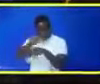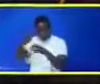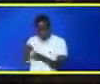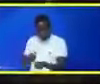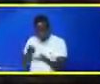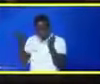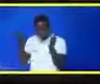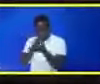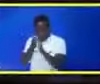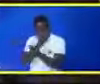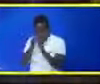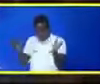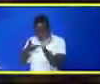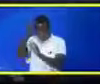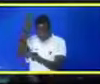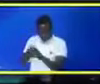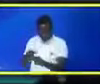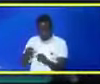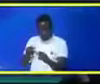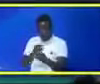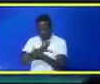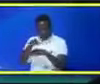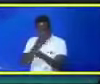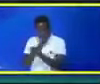In the name of Jesus.